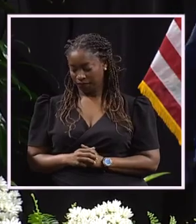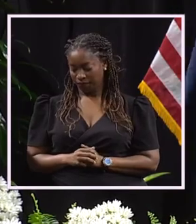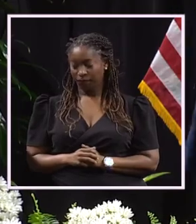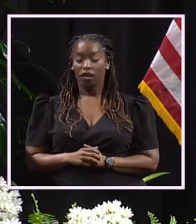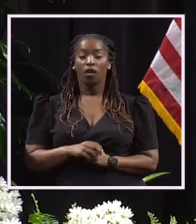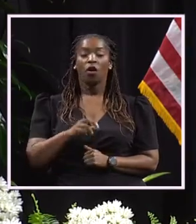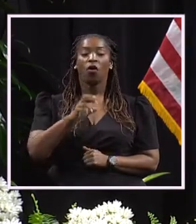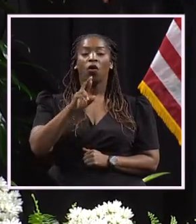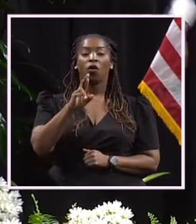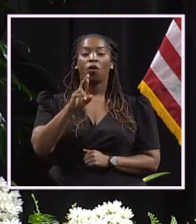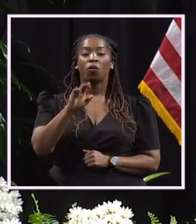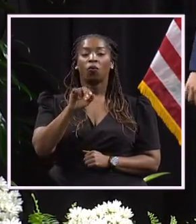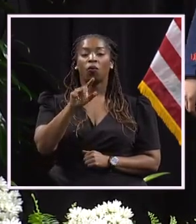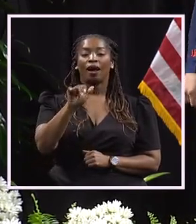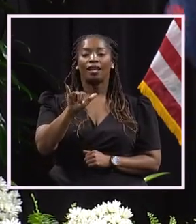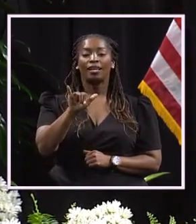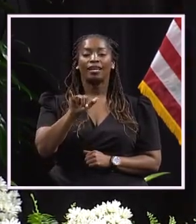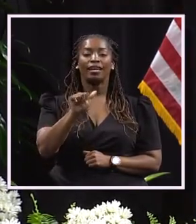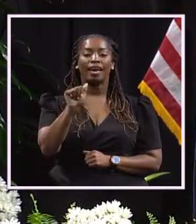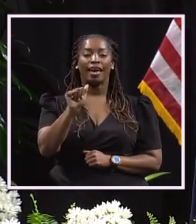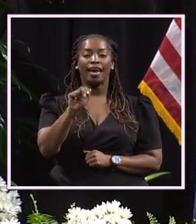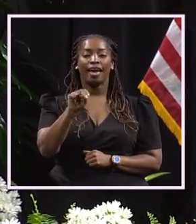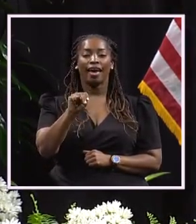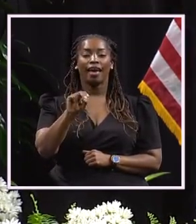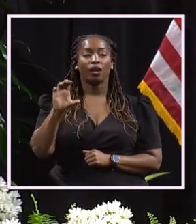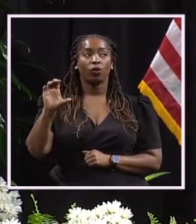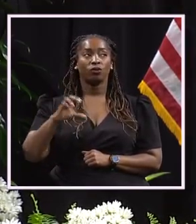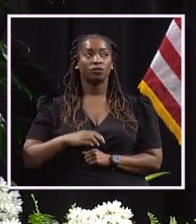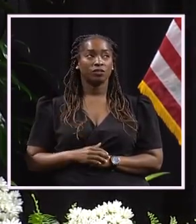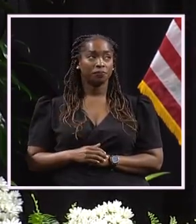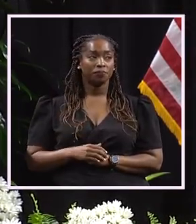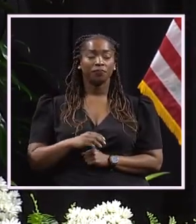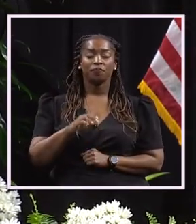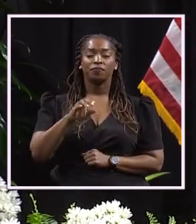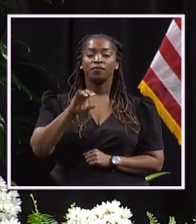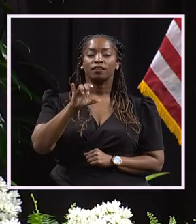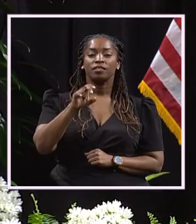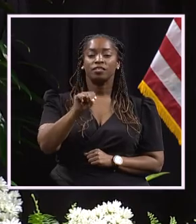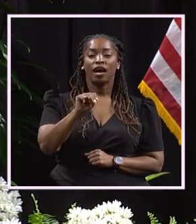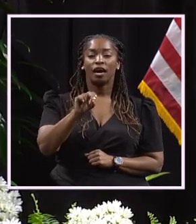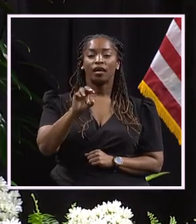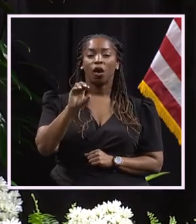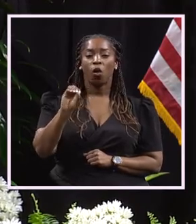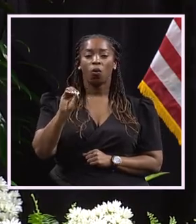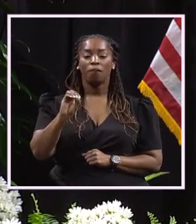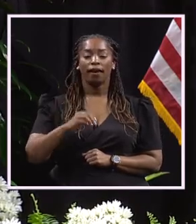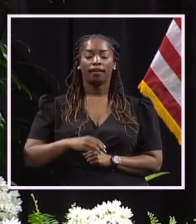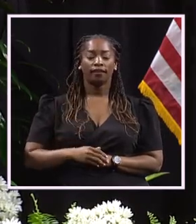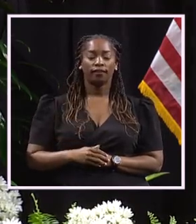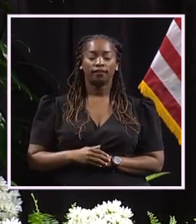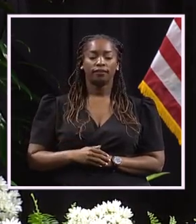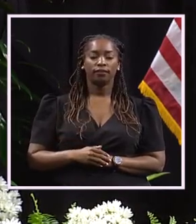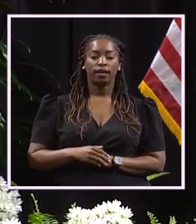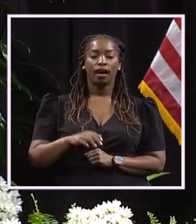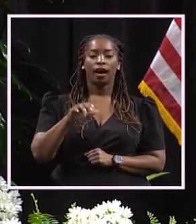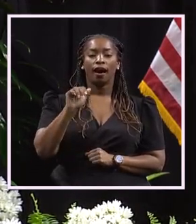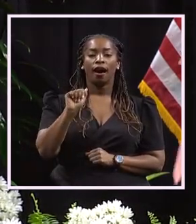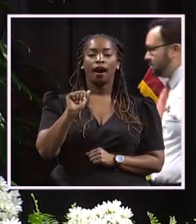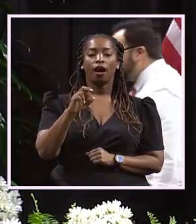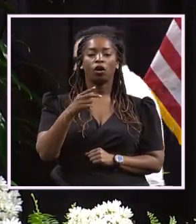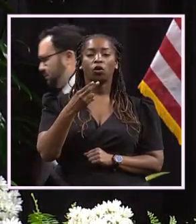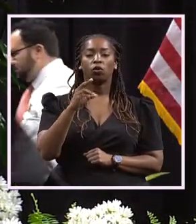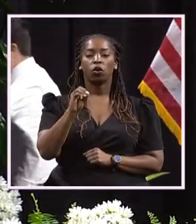Riley Ann Carlsley. John O. Bain. Arturo Abel Garza Jr. Diego